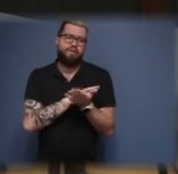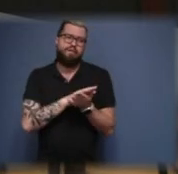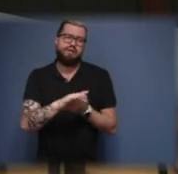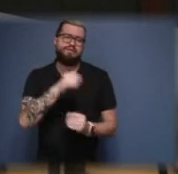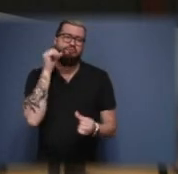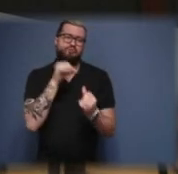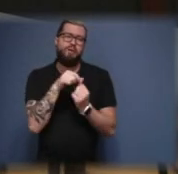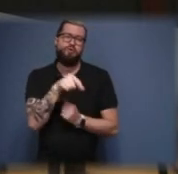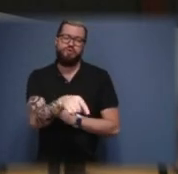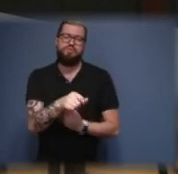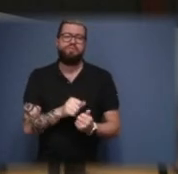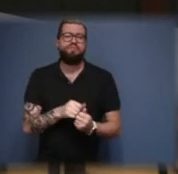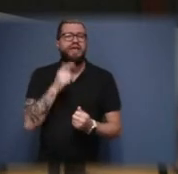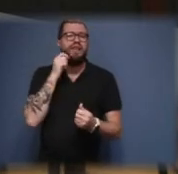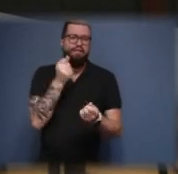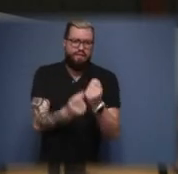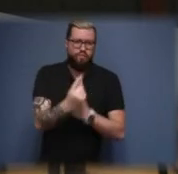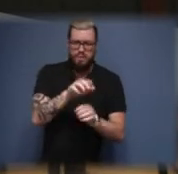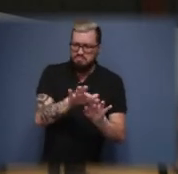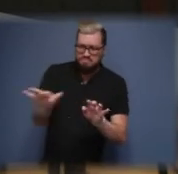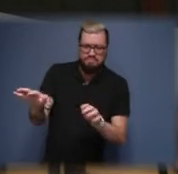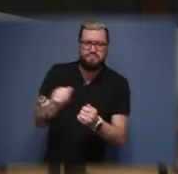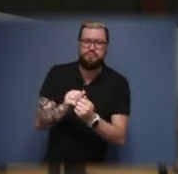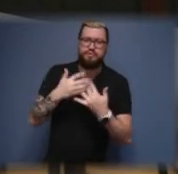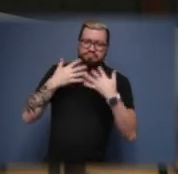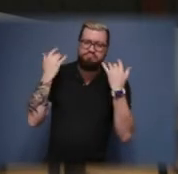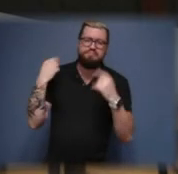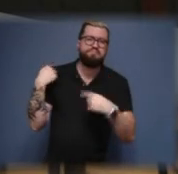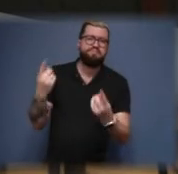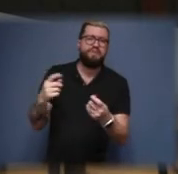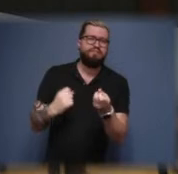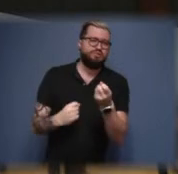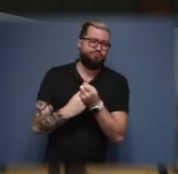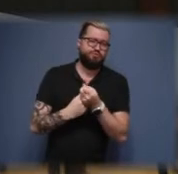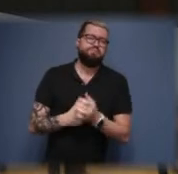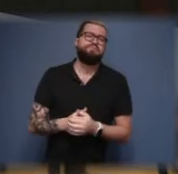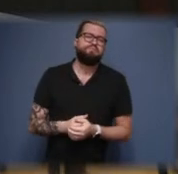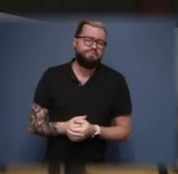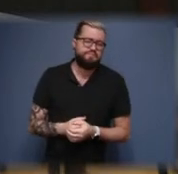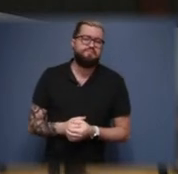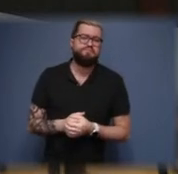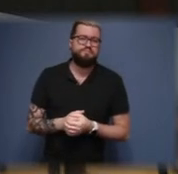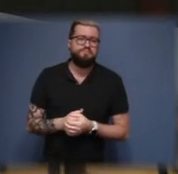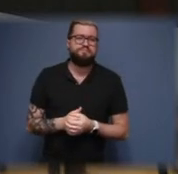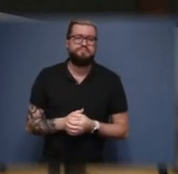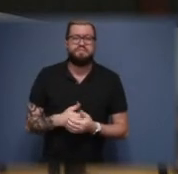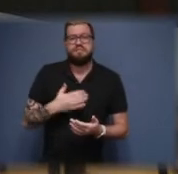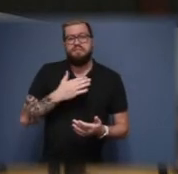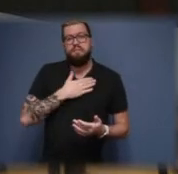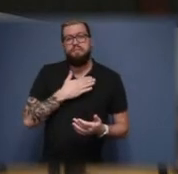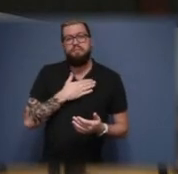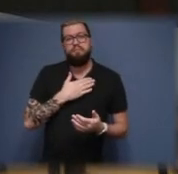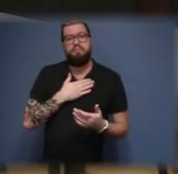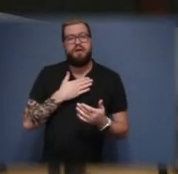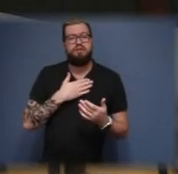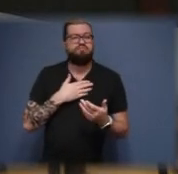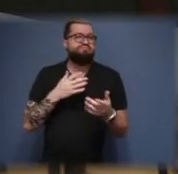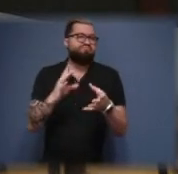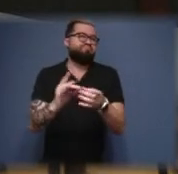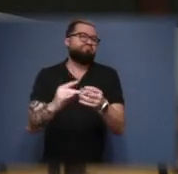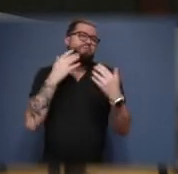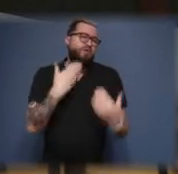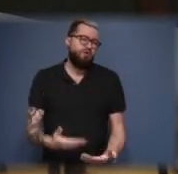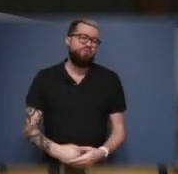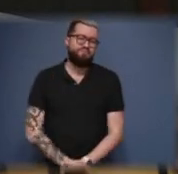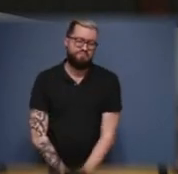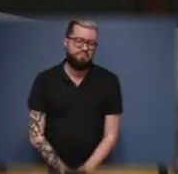you and everyone else, you know, who's been kind and, you know, supportive. And I guess this is my word. Thank you. Oh,